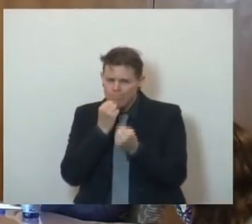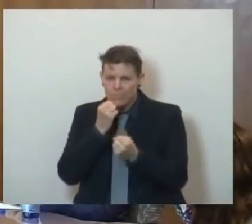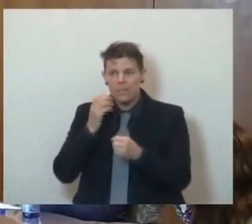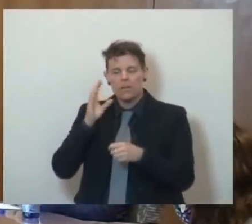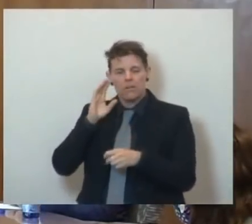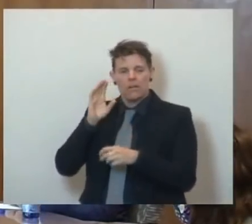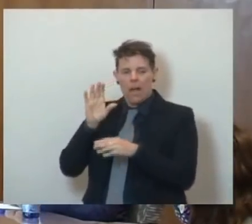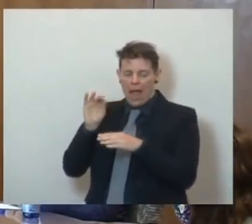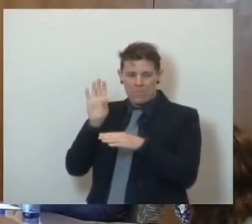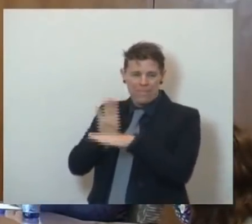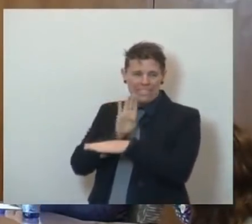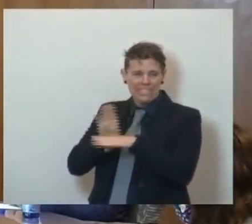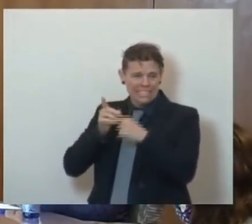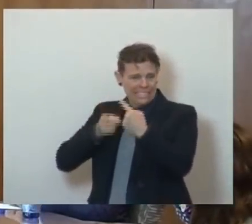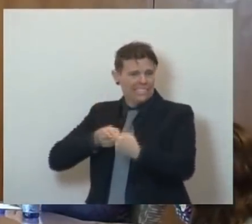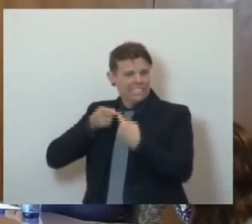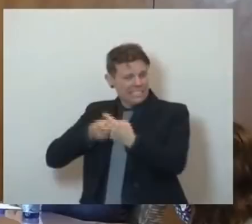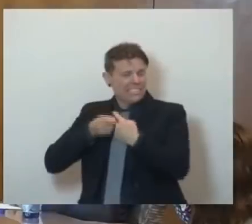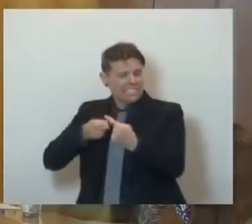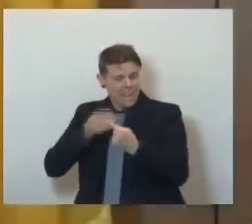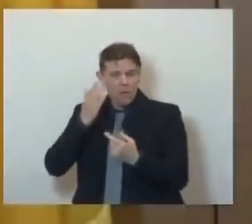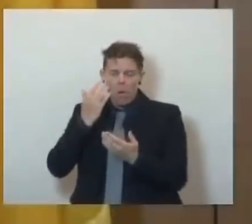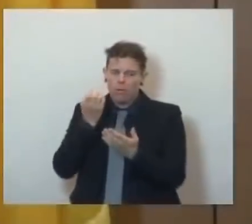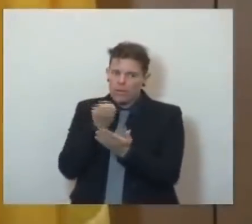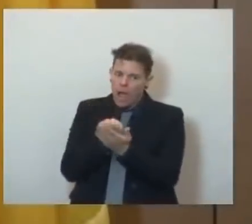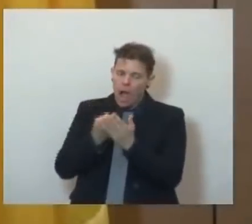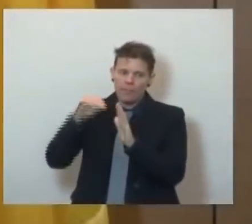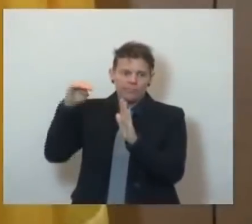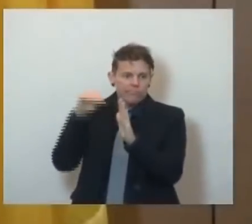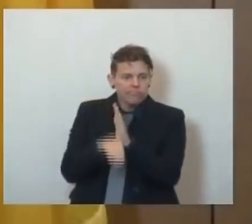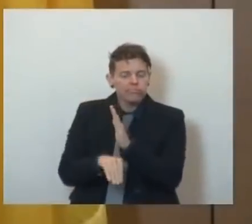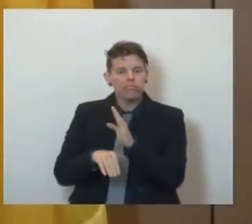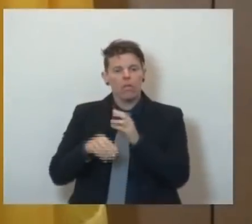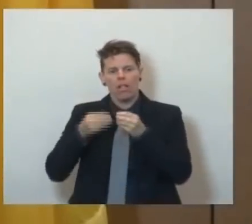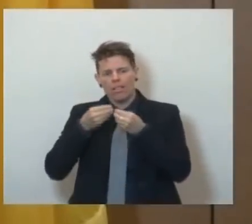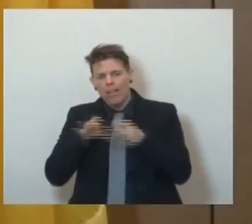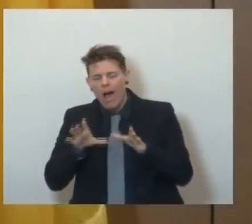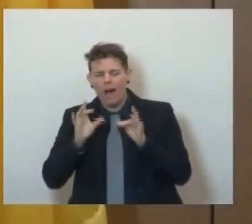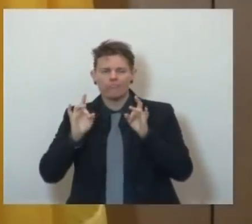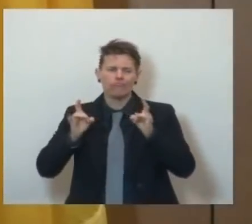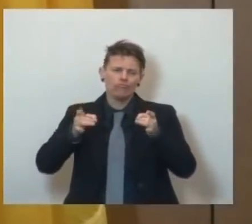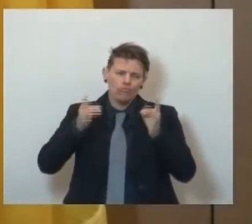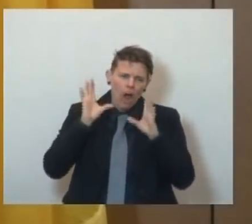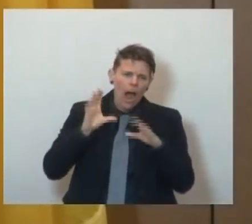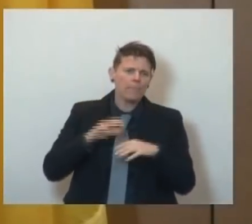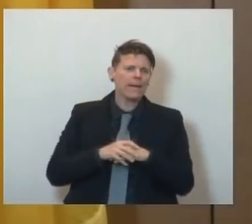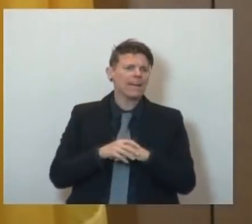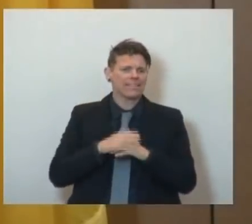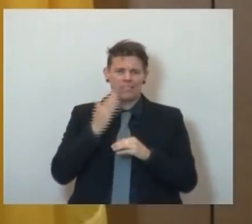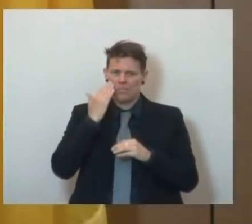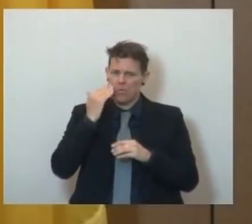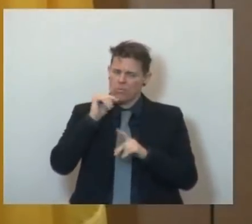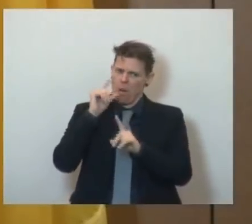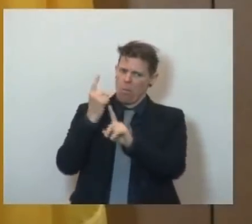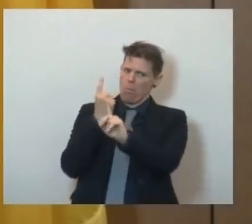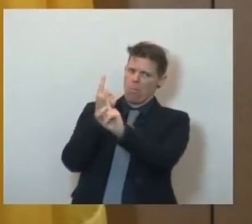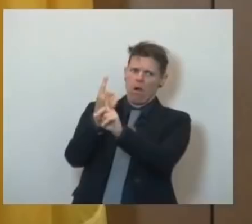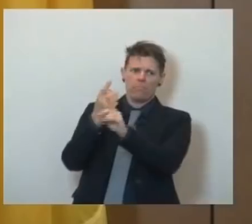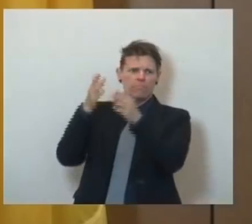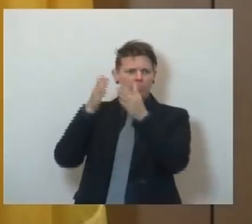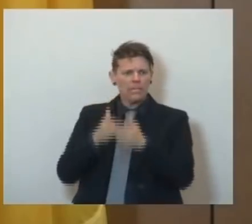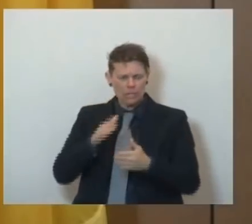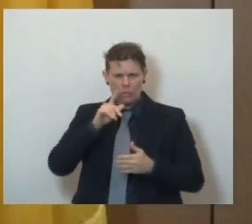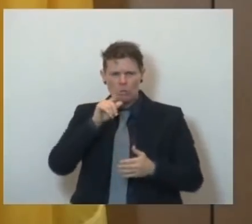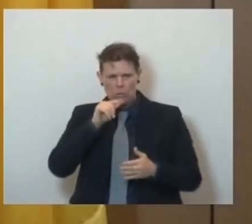and impacts. Incredibly painful. I'll bet there's not a one of us who isn't personally concerned about